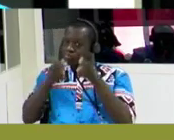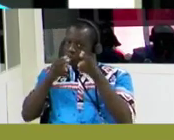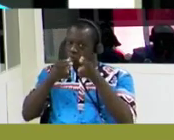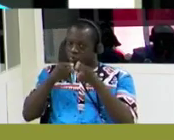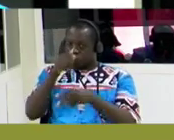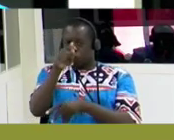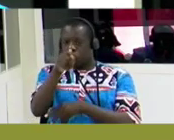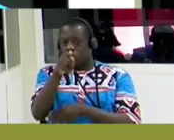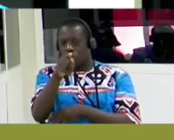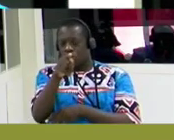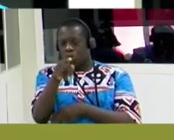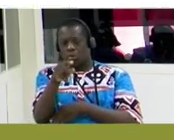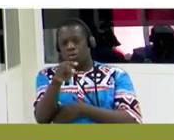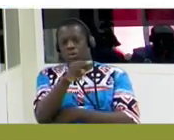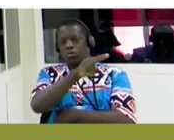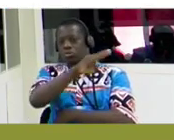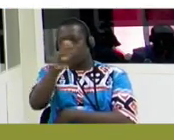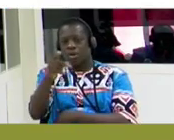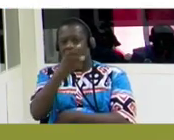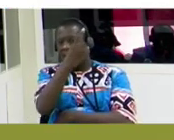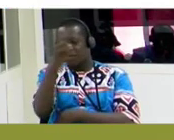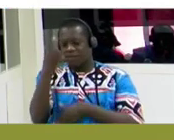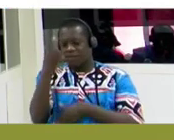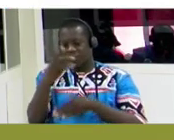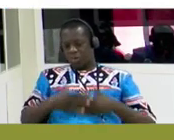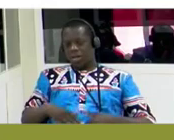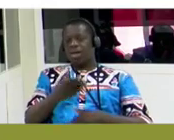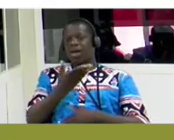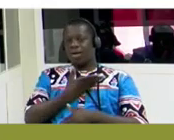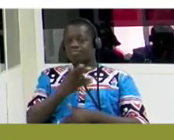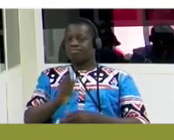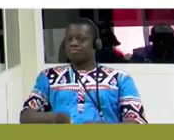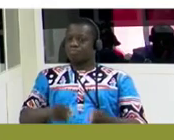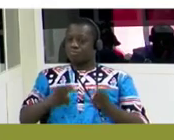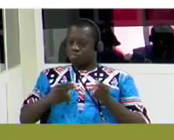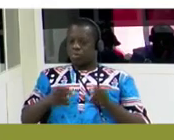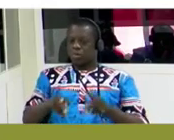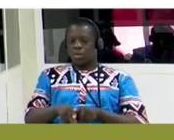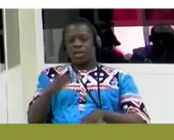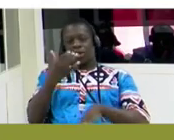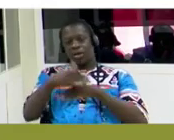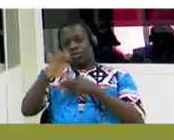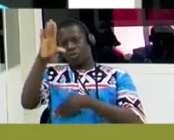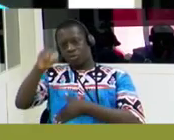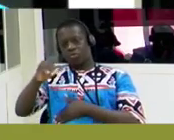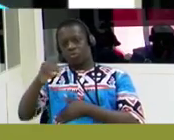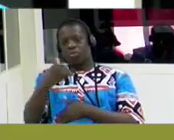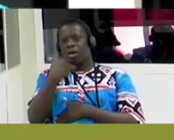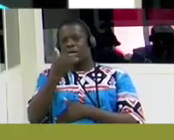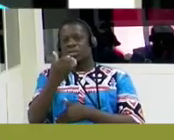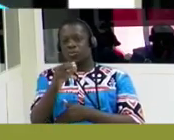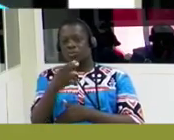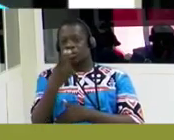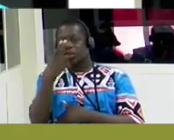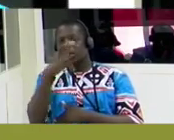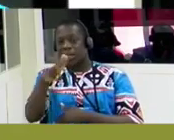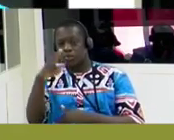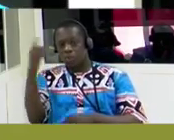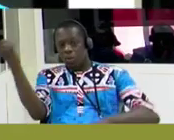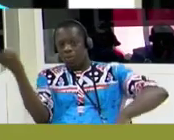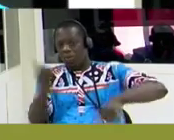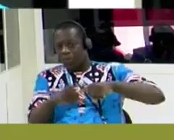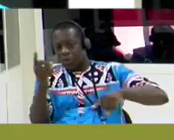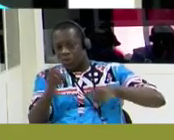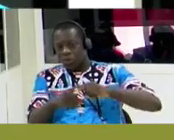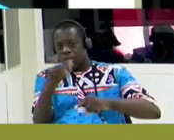you? No, everybody was with his gun. He never pointed. Did he threaten to beat you if you didn't do it?